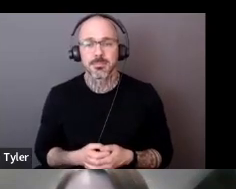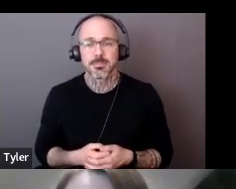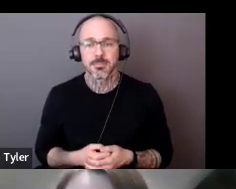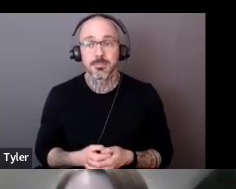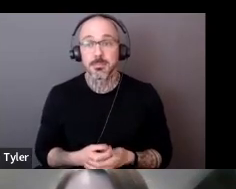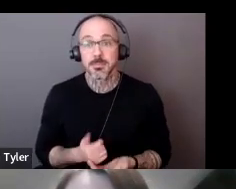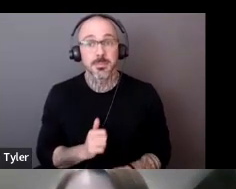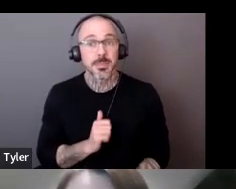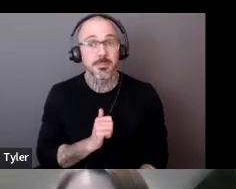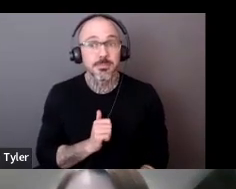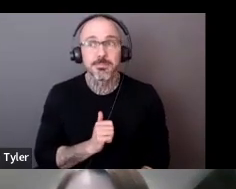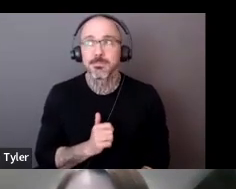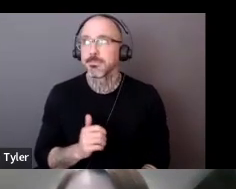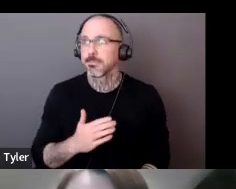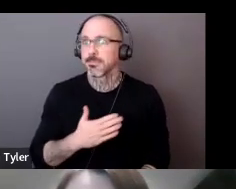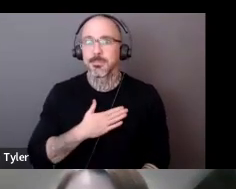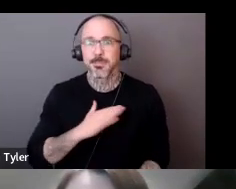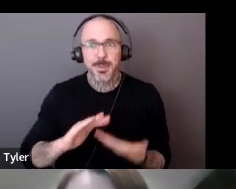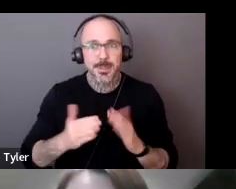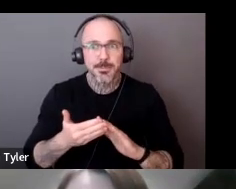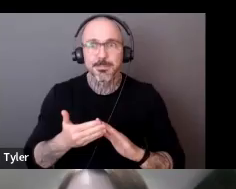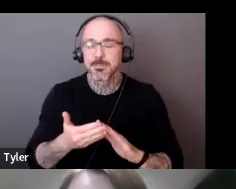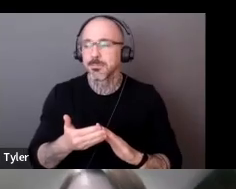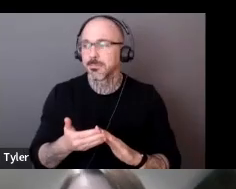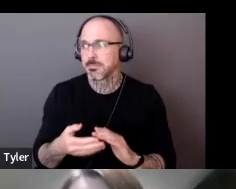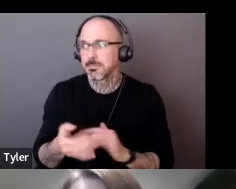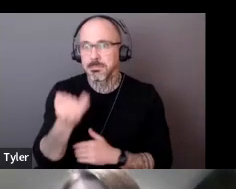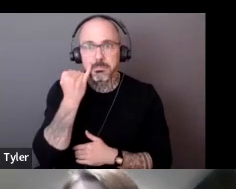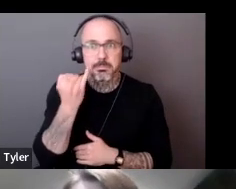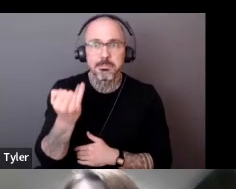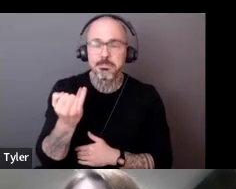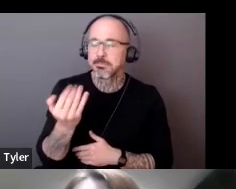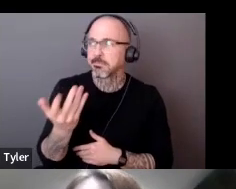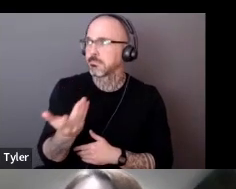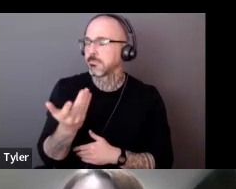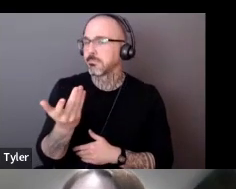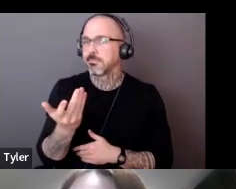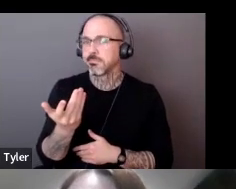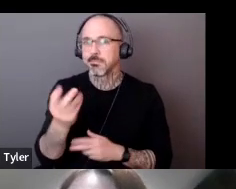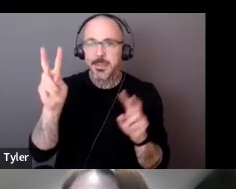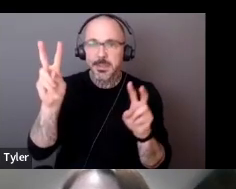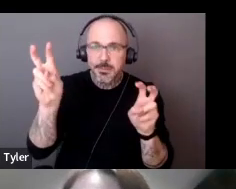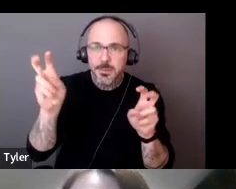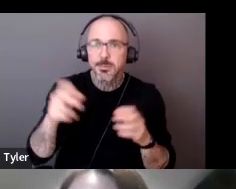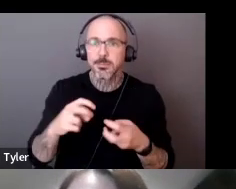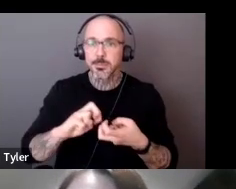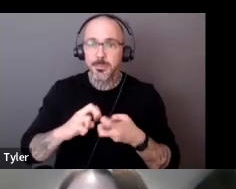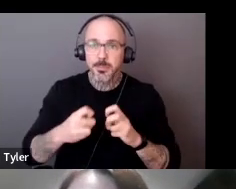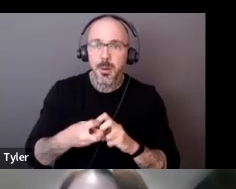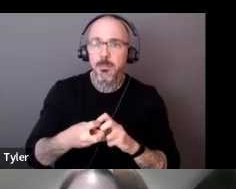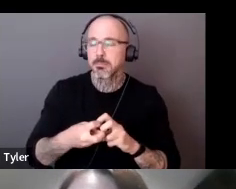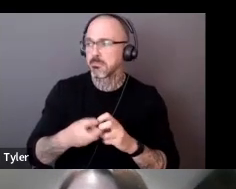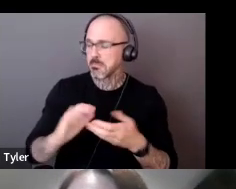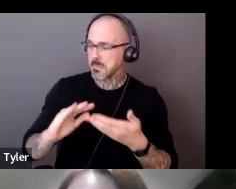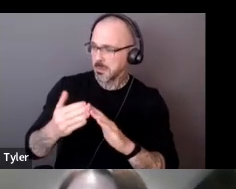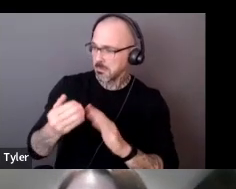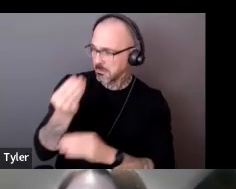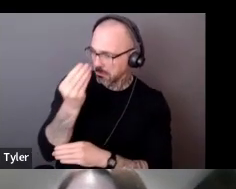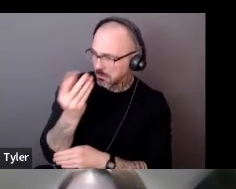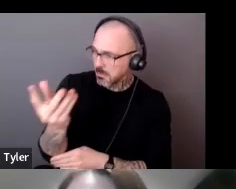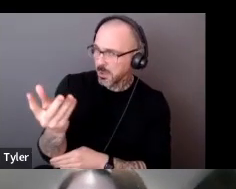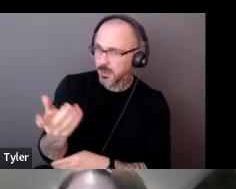I talk to my town about something, and then even though they didn't all